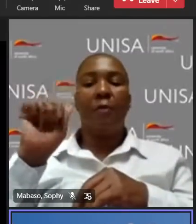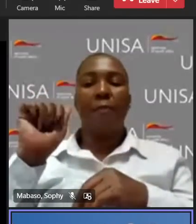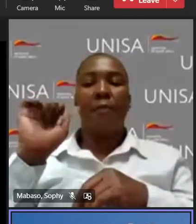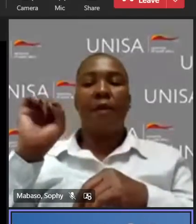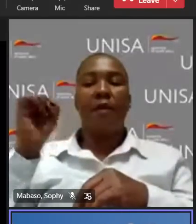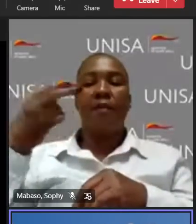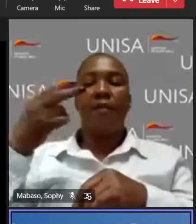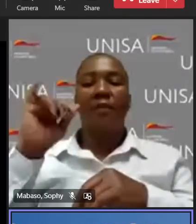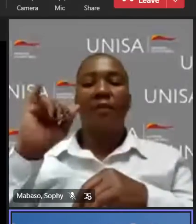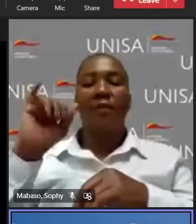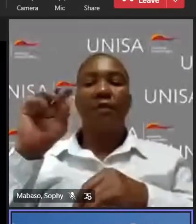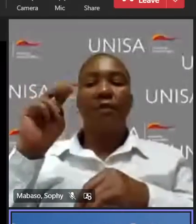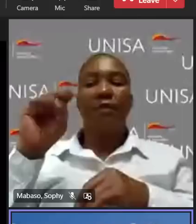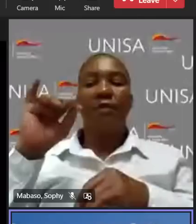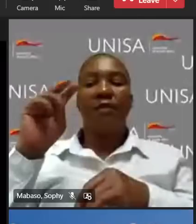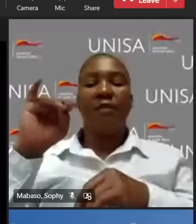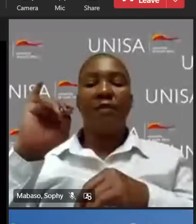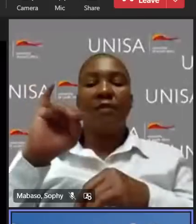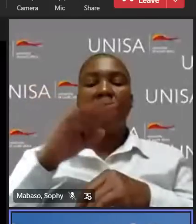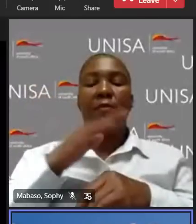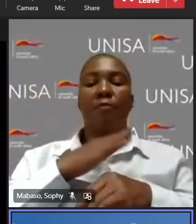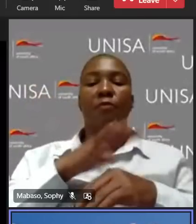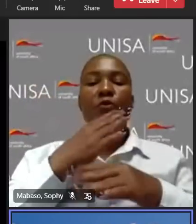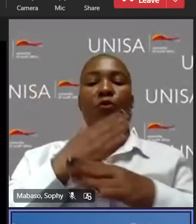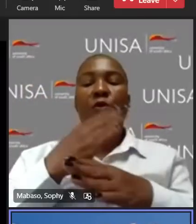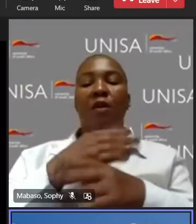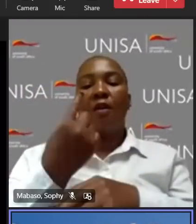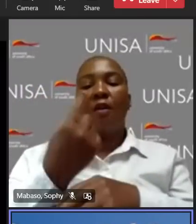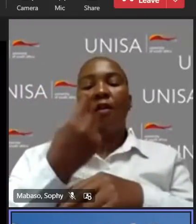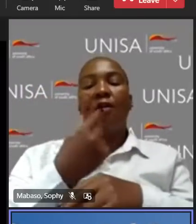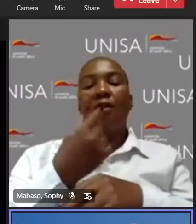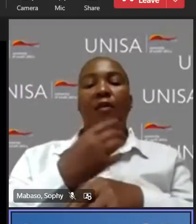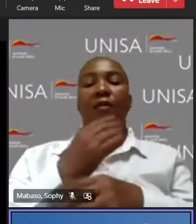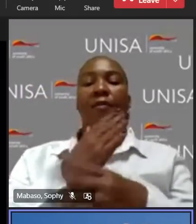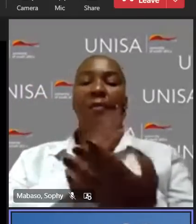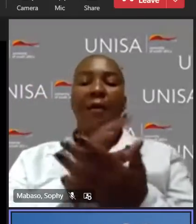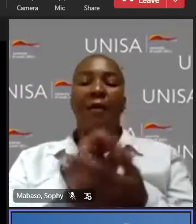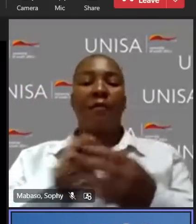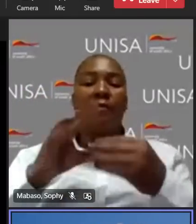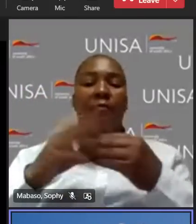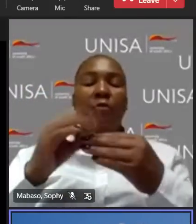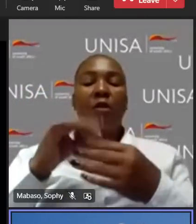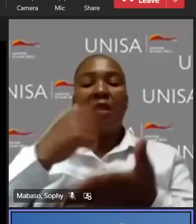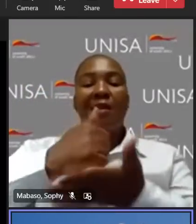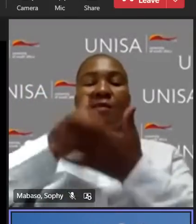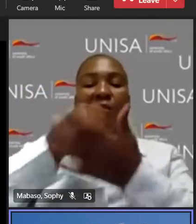alone. I am with my colleagues who are going to assist with